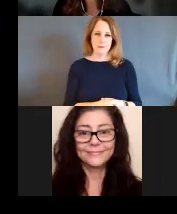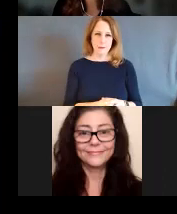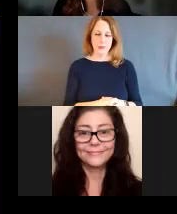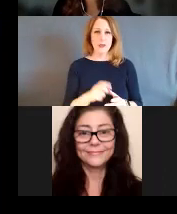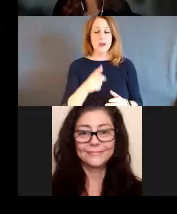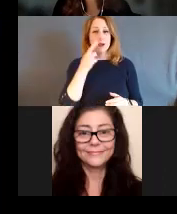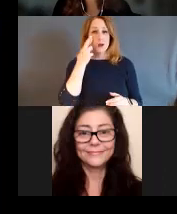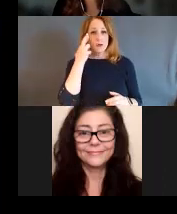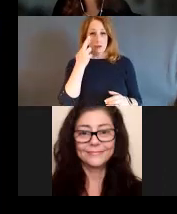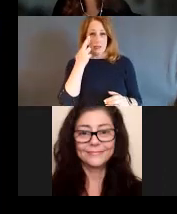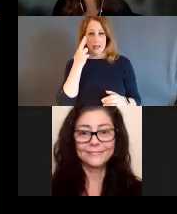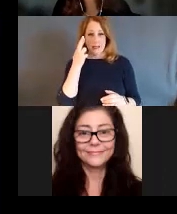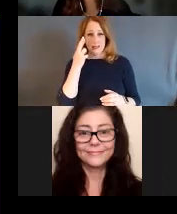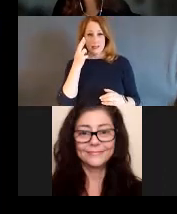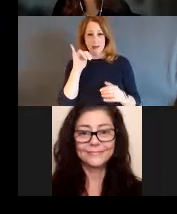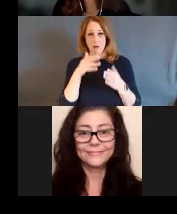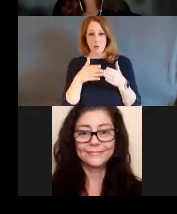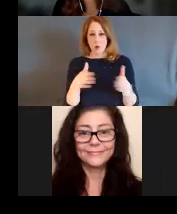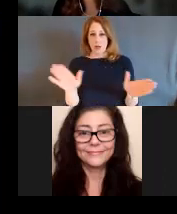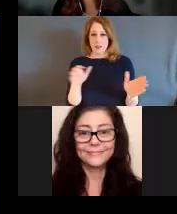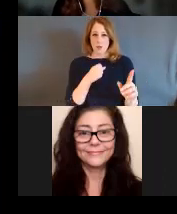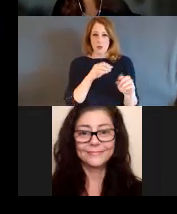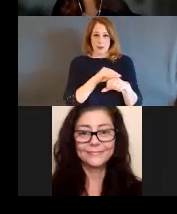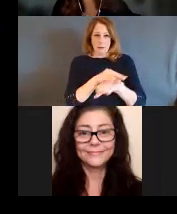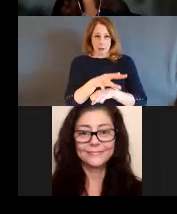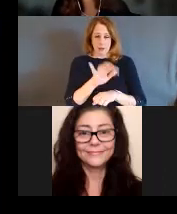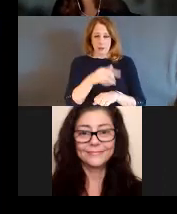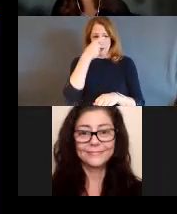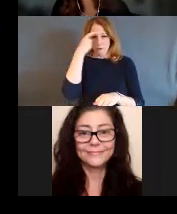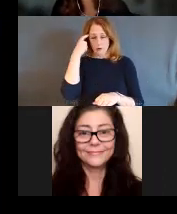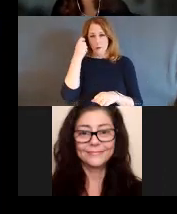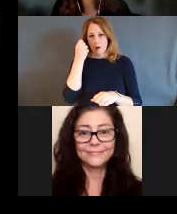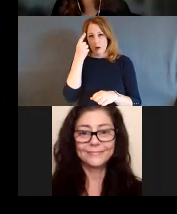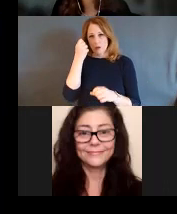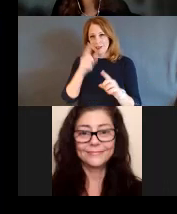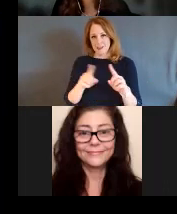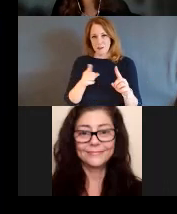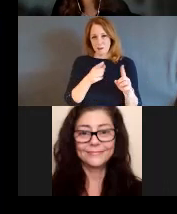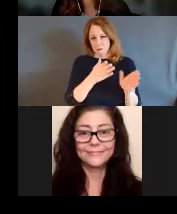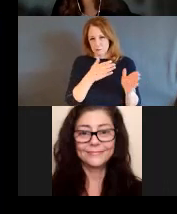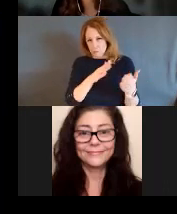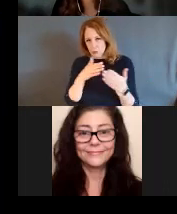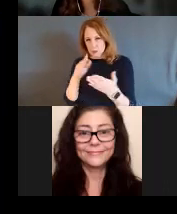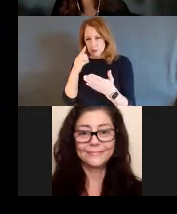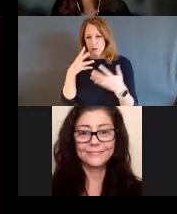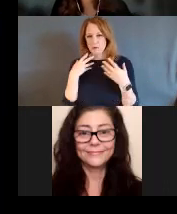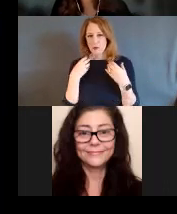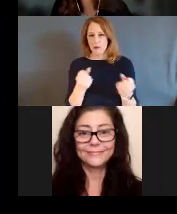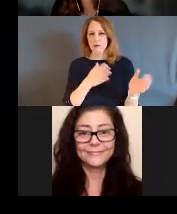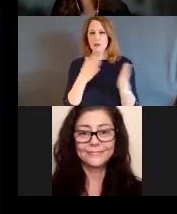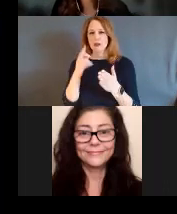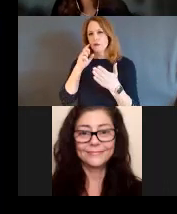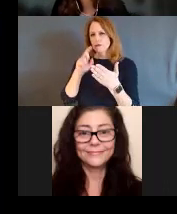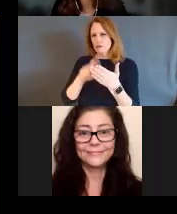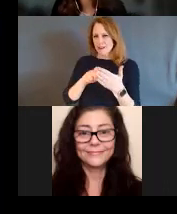the widespread impact of trauma and understand potential paths for recovery. You're recognizing the signs and